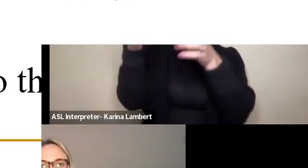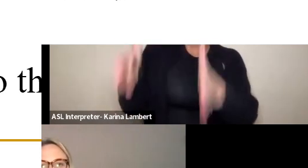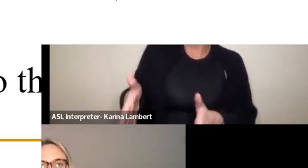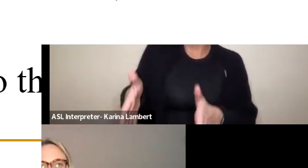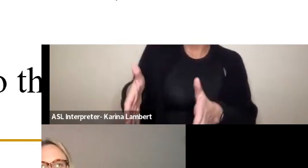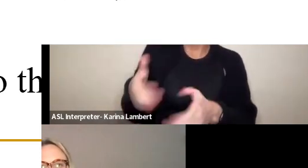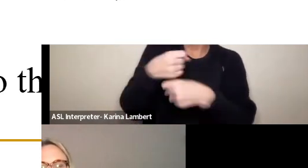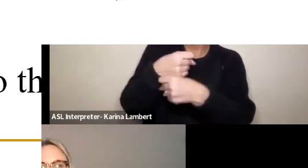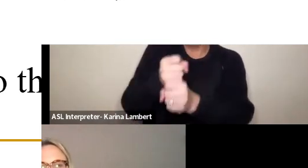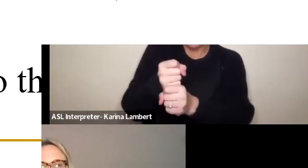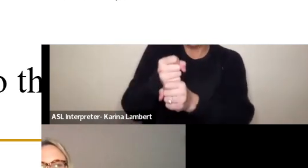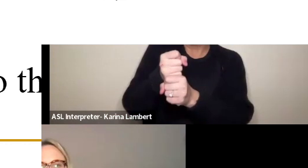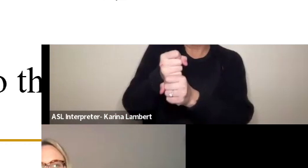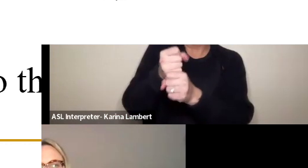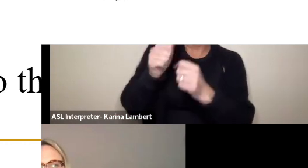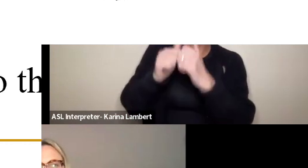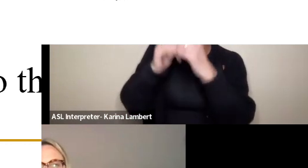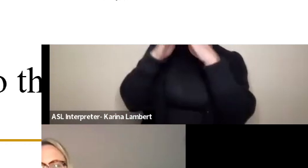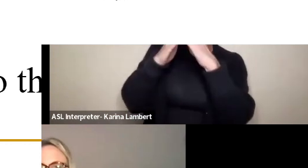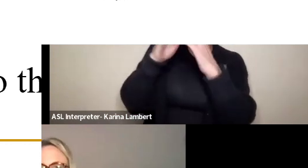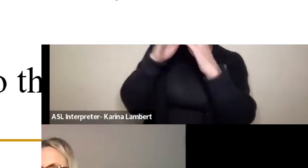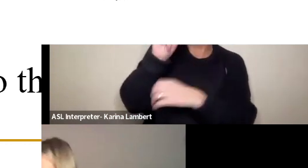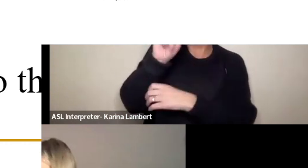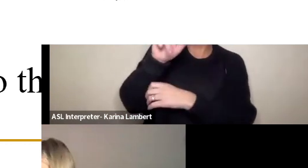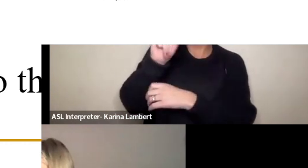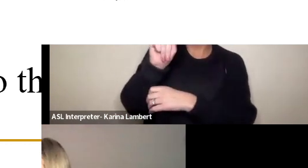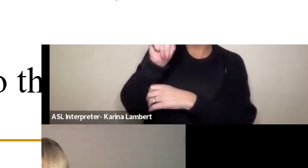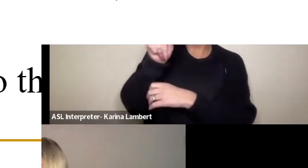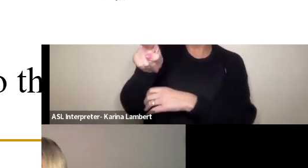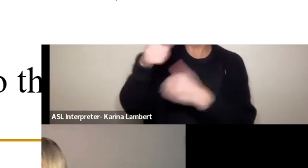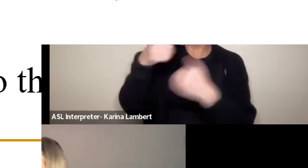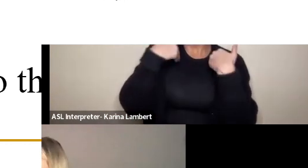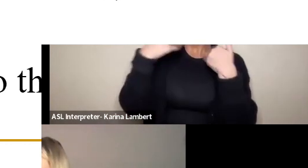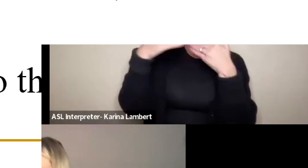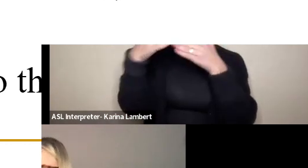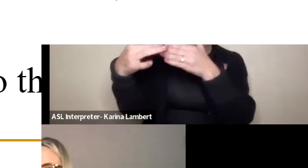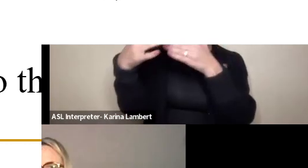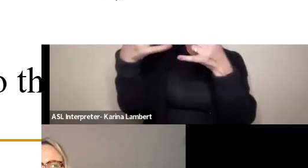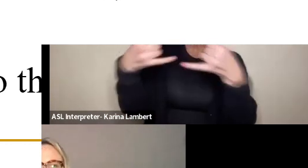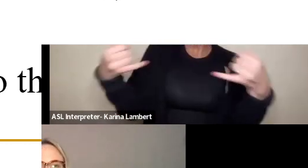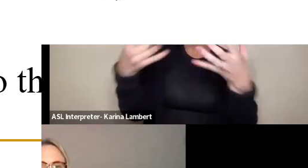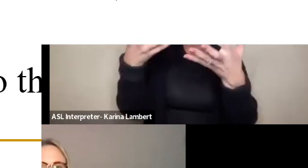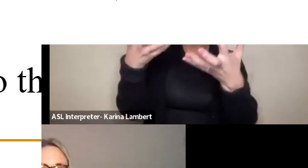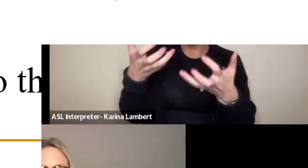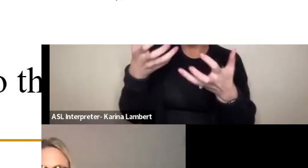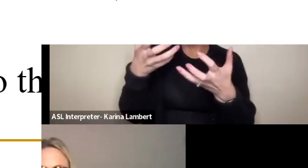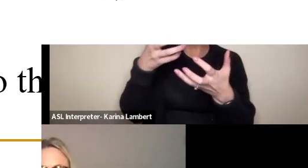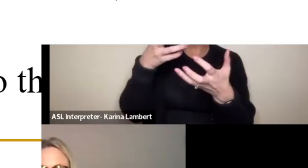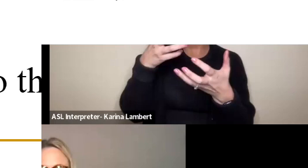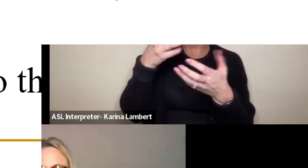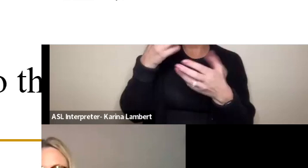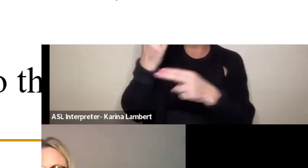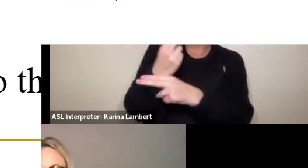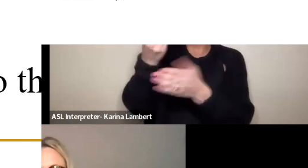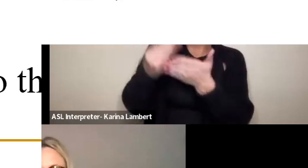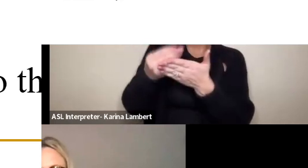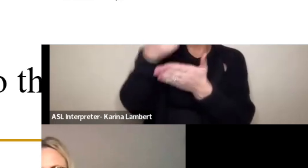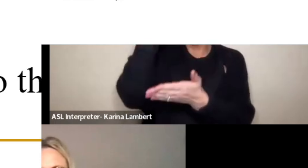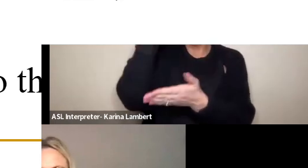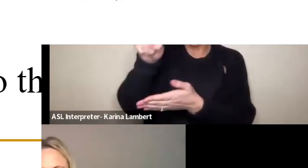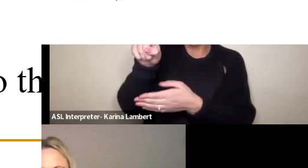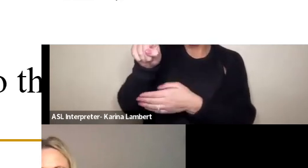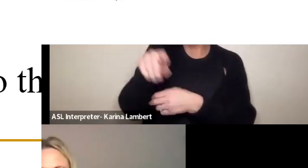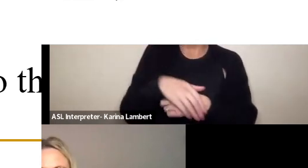that created the trust gave us certain guidelines that you want the trust to be used for. And